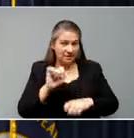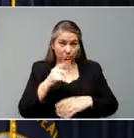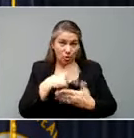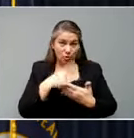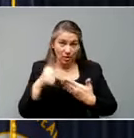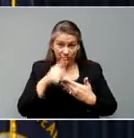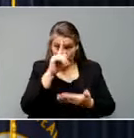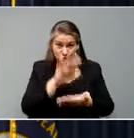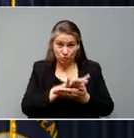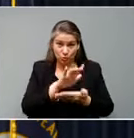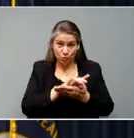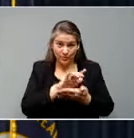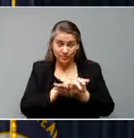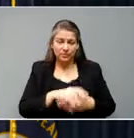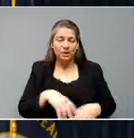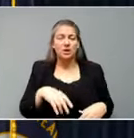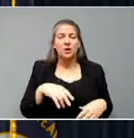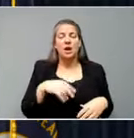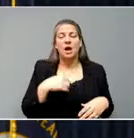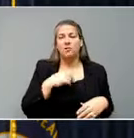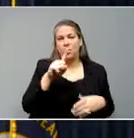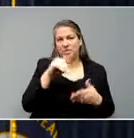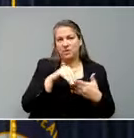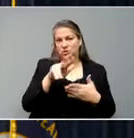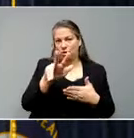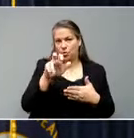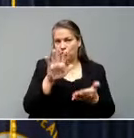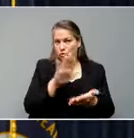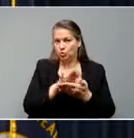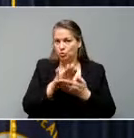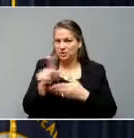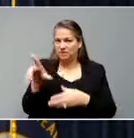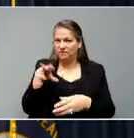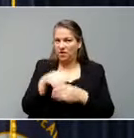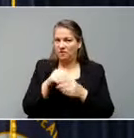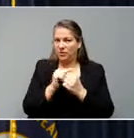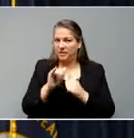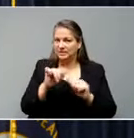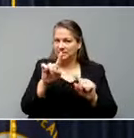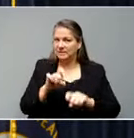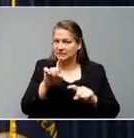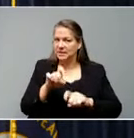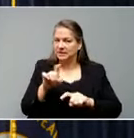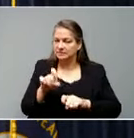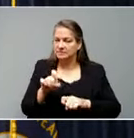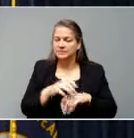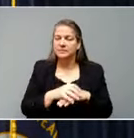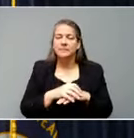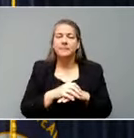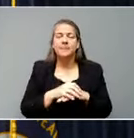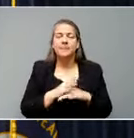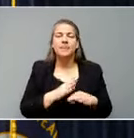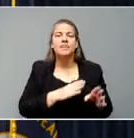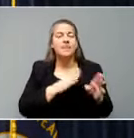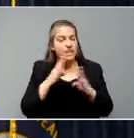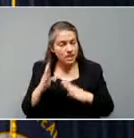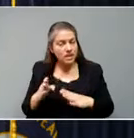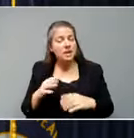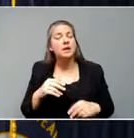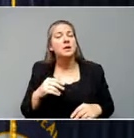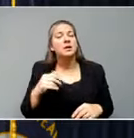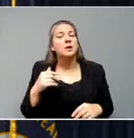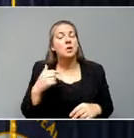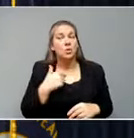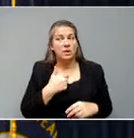over 1,300 schools are participating in some way. Final smaller point, we are working to close